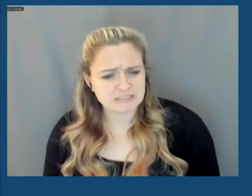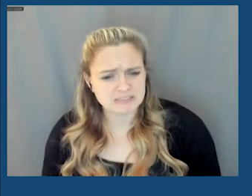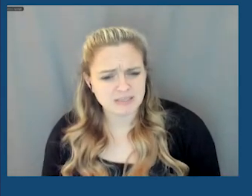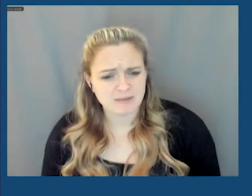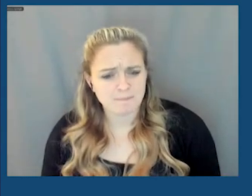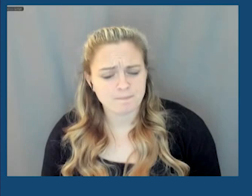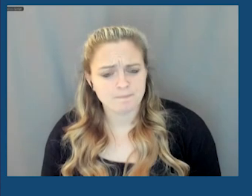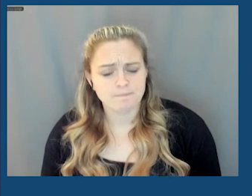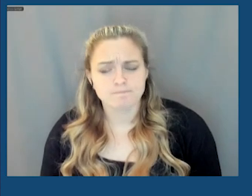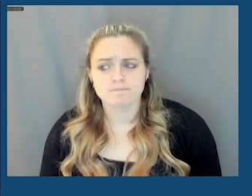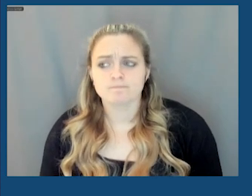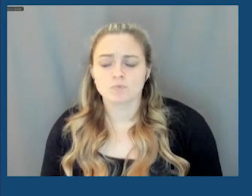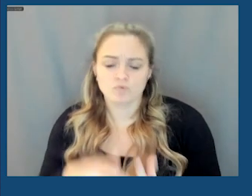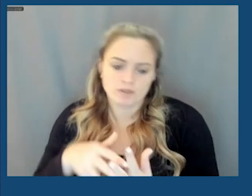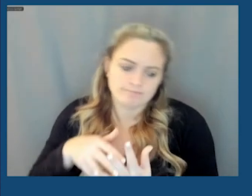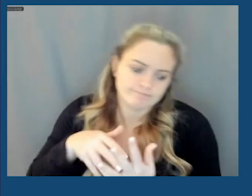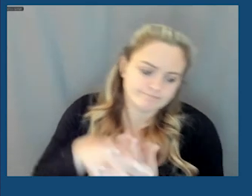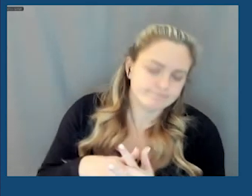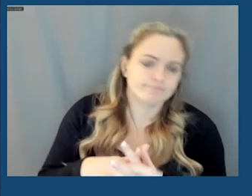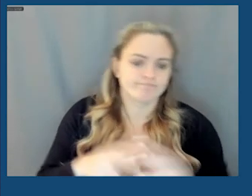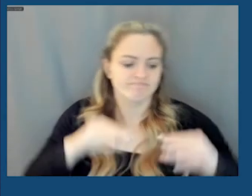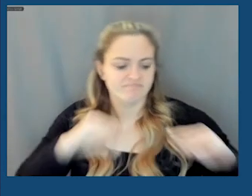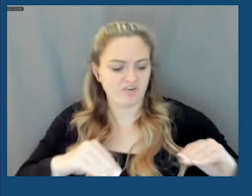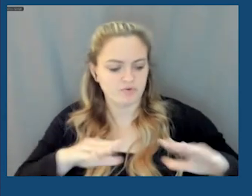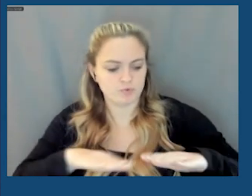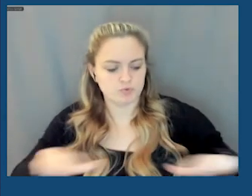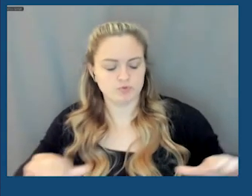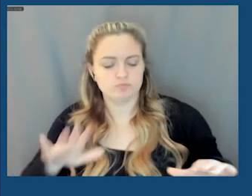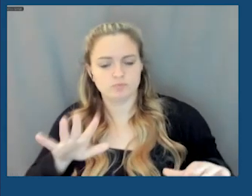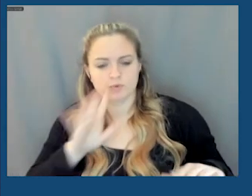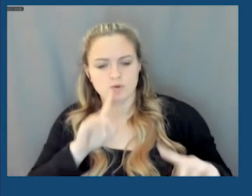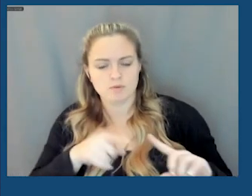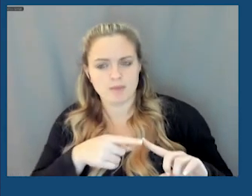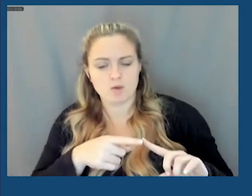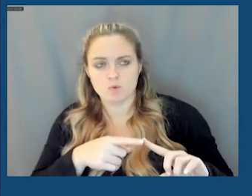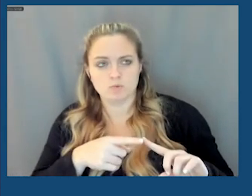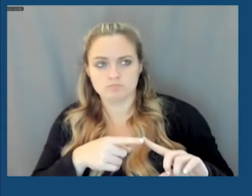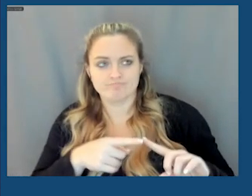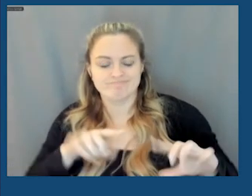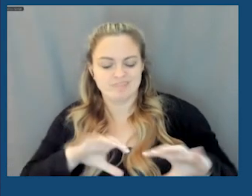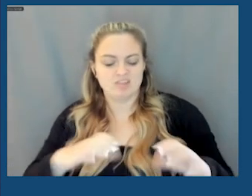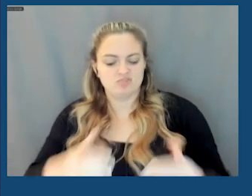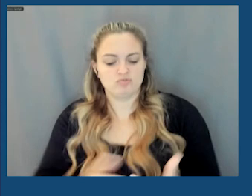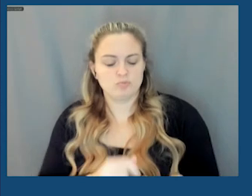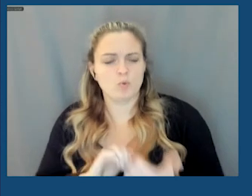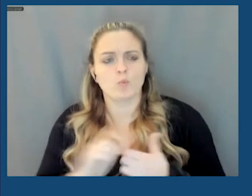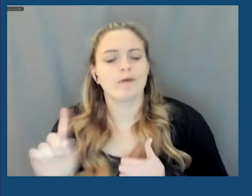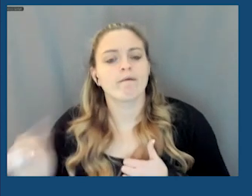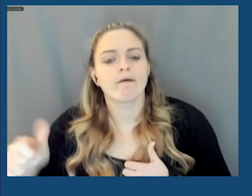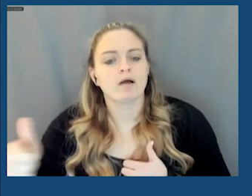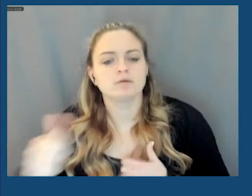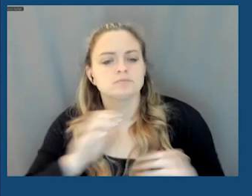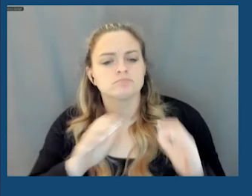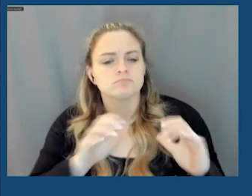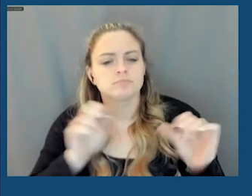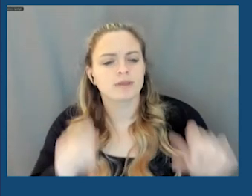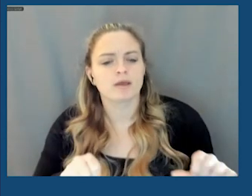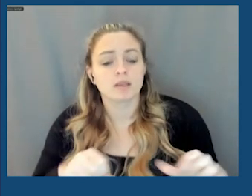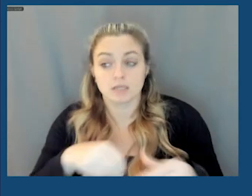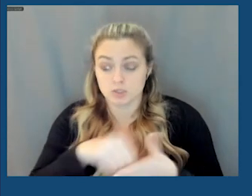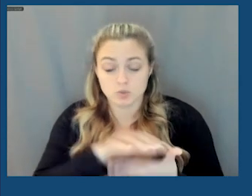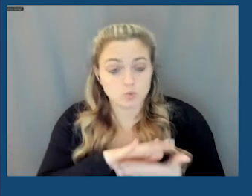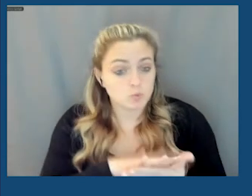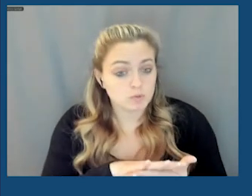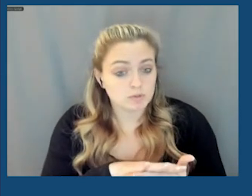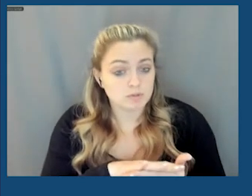planted in children. This was part of our conversation just now. Where else could we having these conversations in schools and